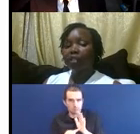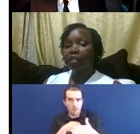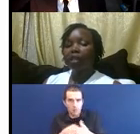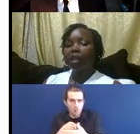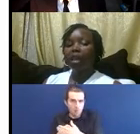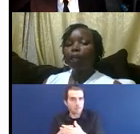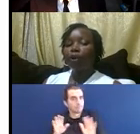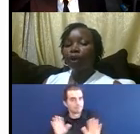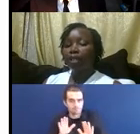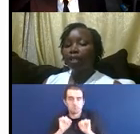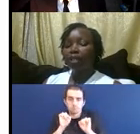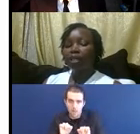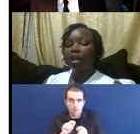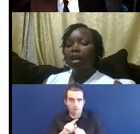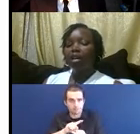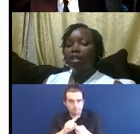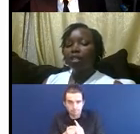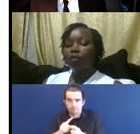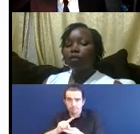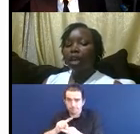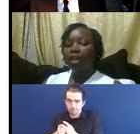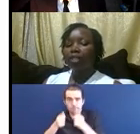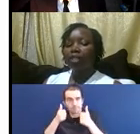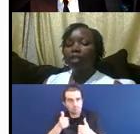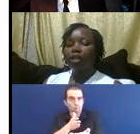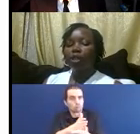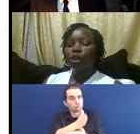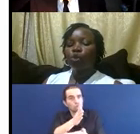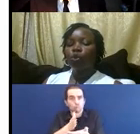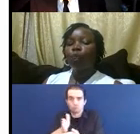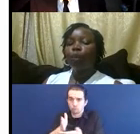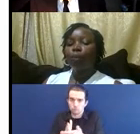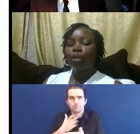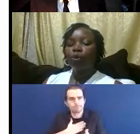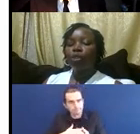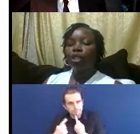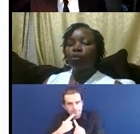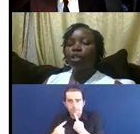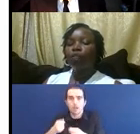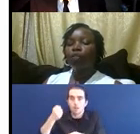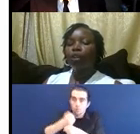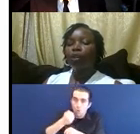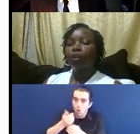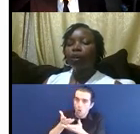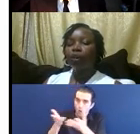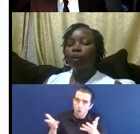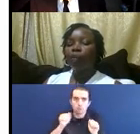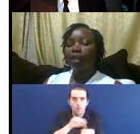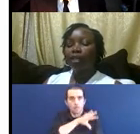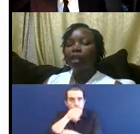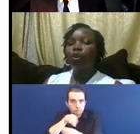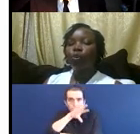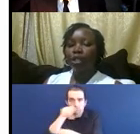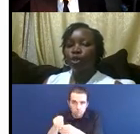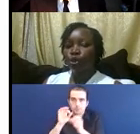parties, employers, civil societies to implement what has already been